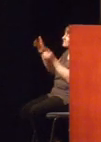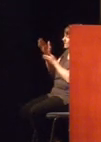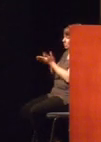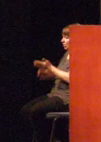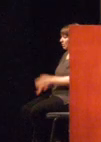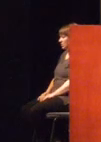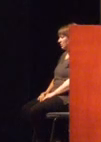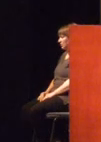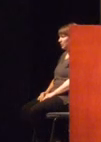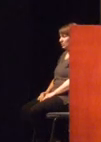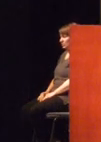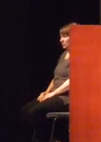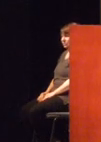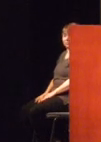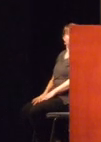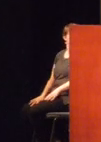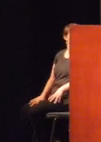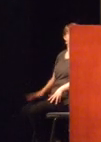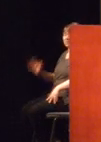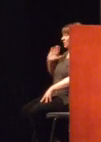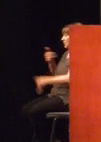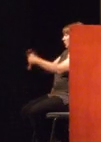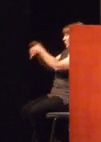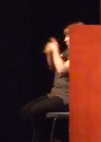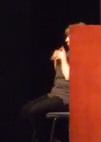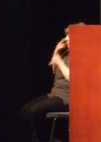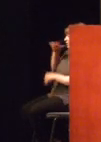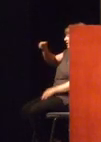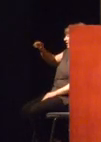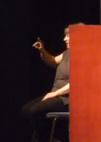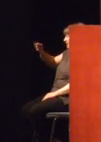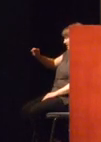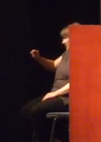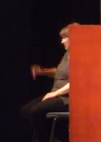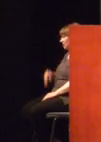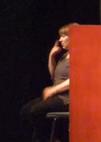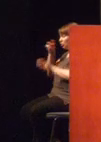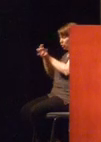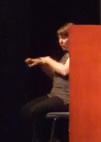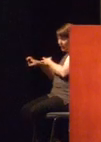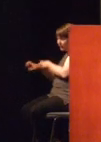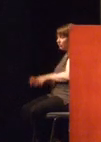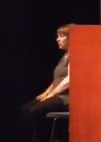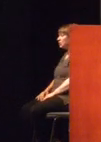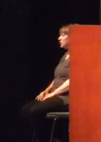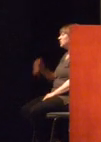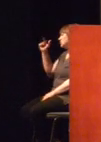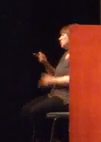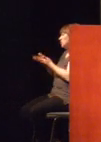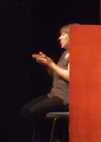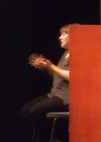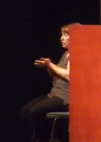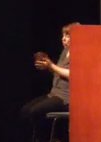That's our reward for giving lots of ADTs, for getting students transferred, all of the things that actually